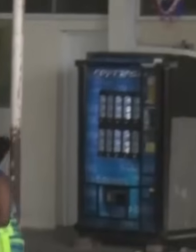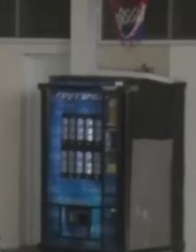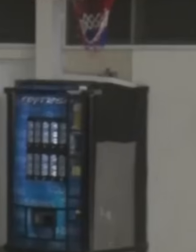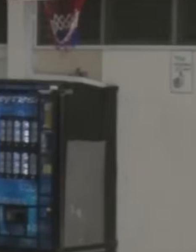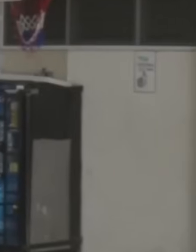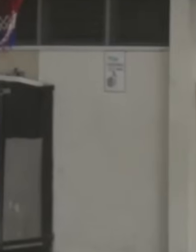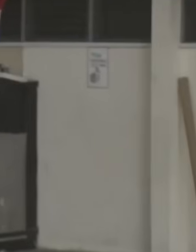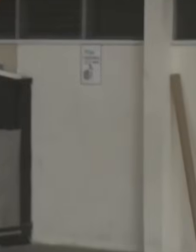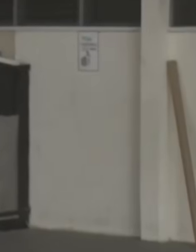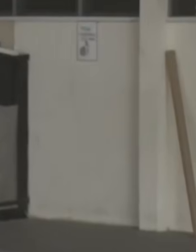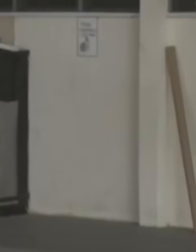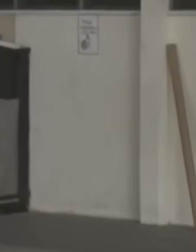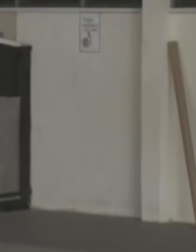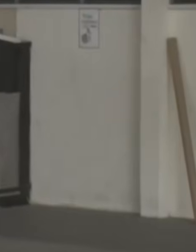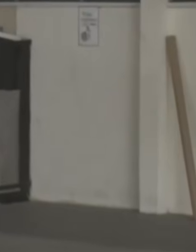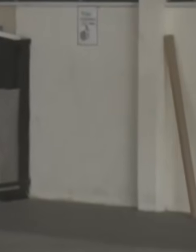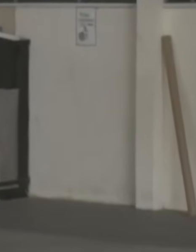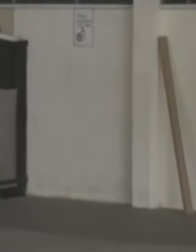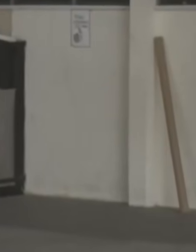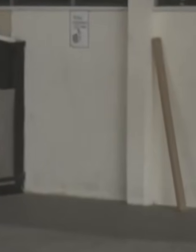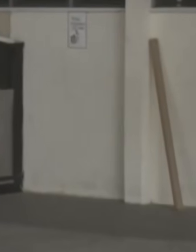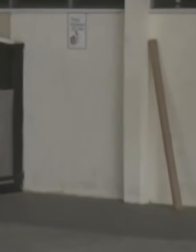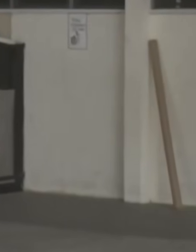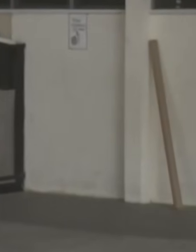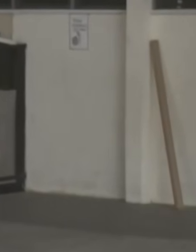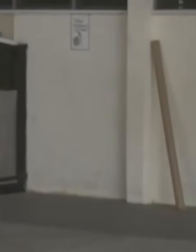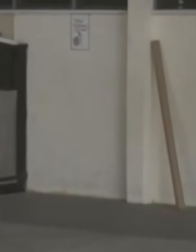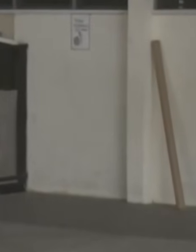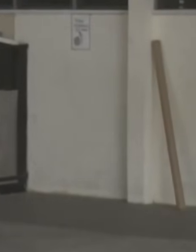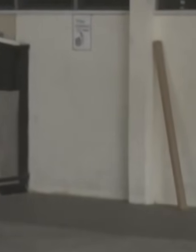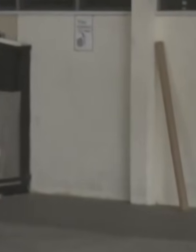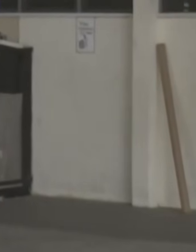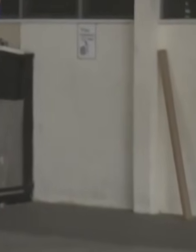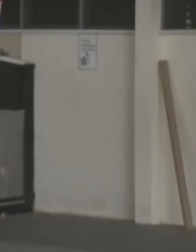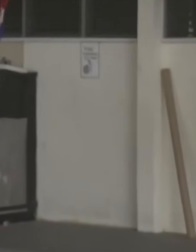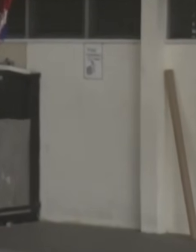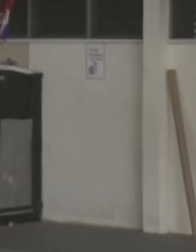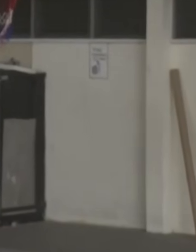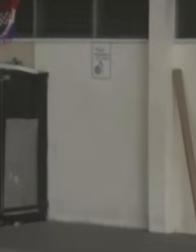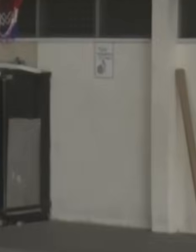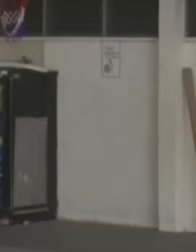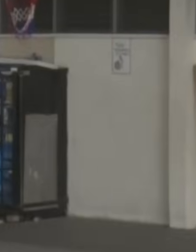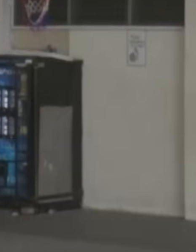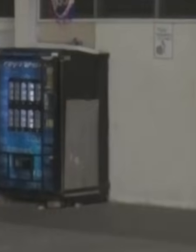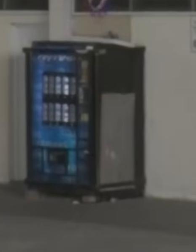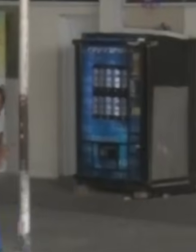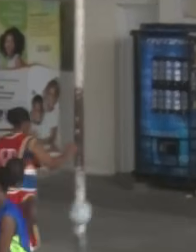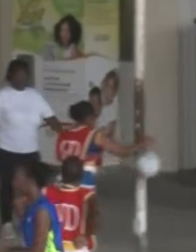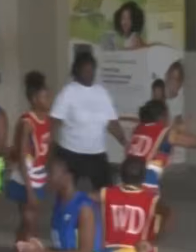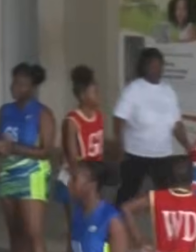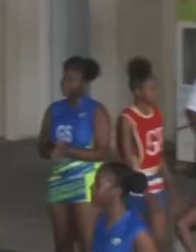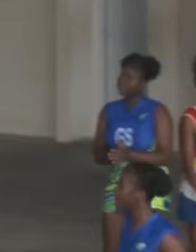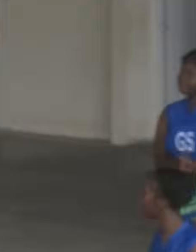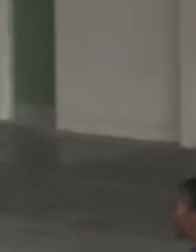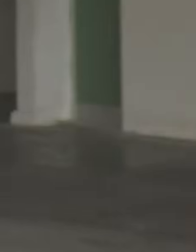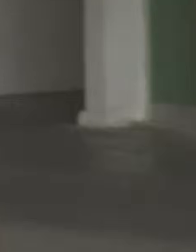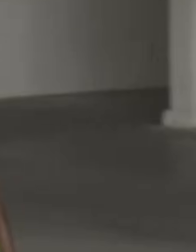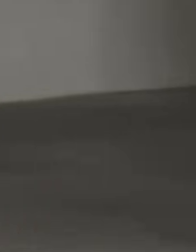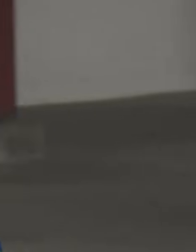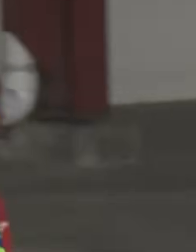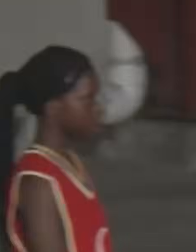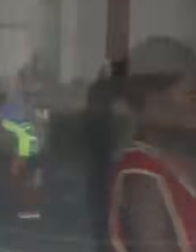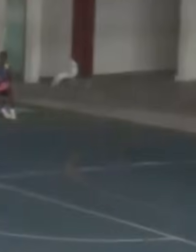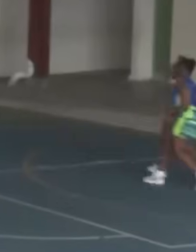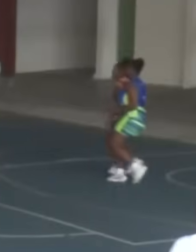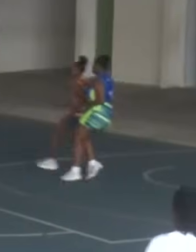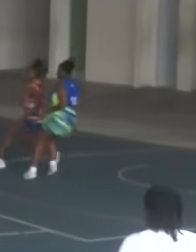came prepared to put her height and jumping ability to good use. Here she is again, producing another goal for